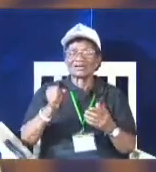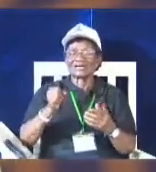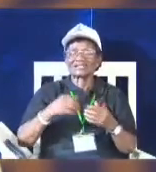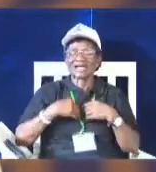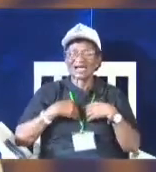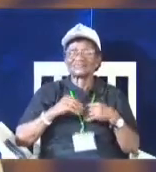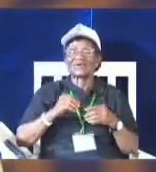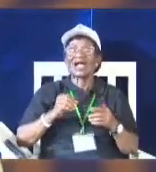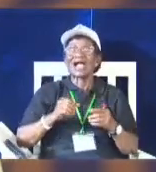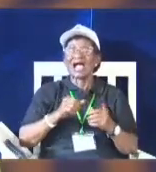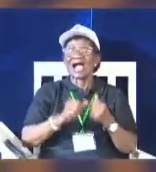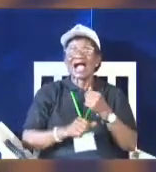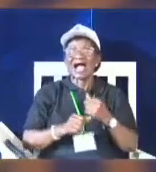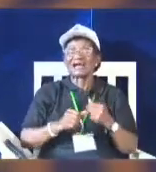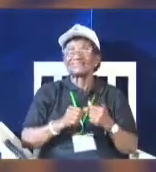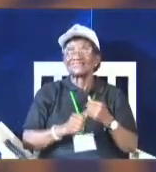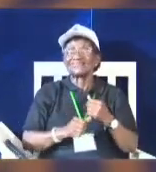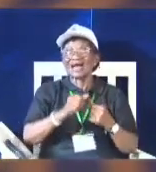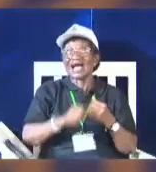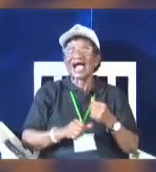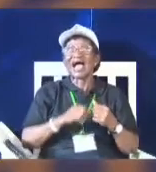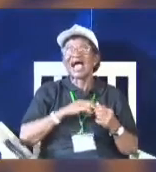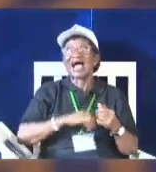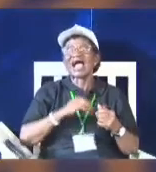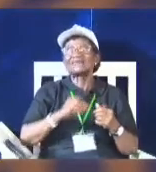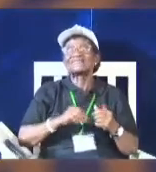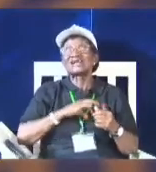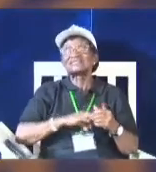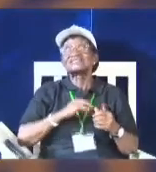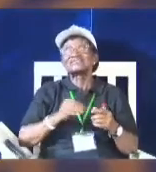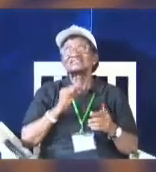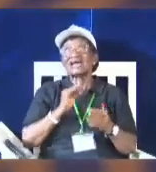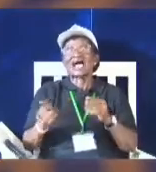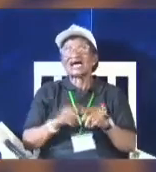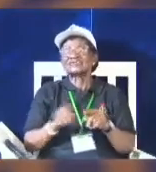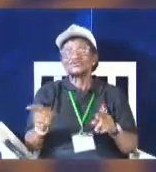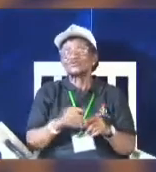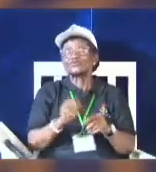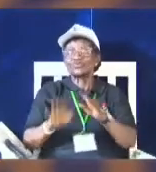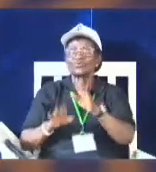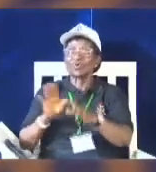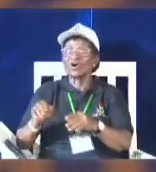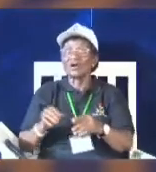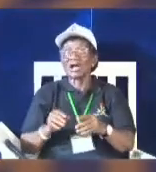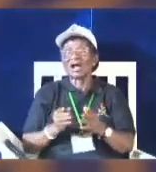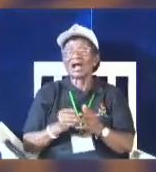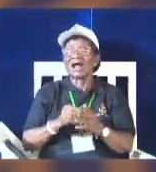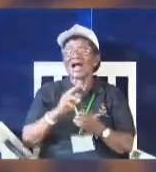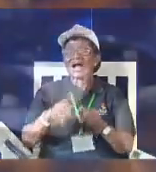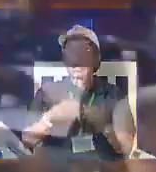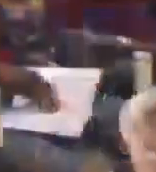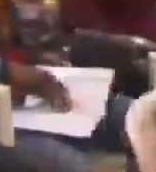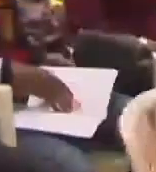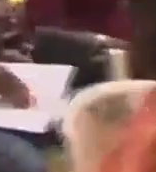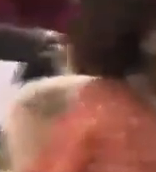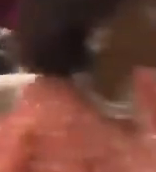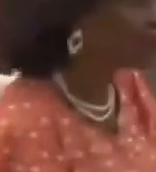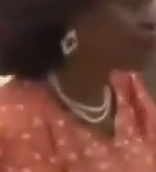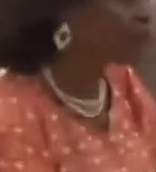walk around, you see anything dirty on the floor, pick it up and throw it into